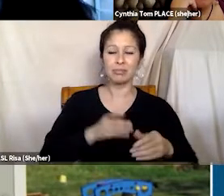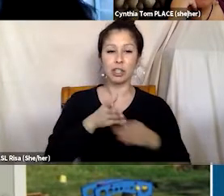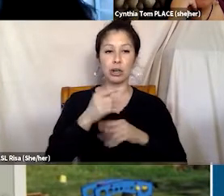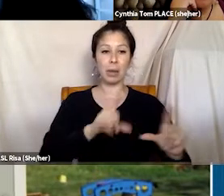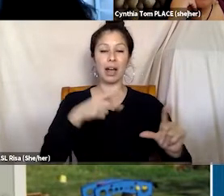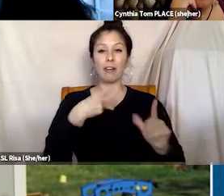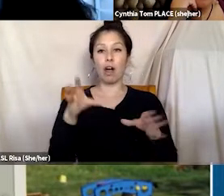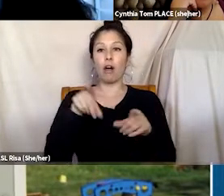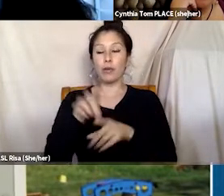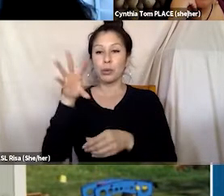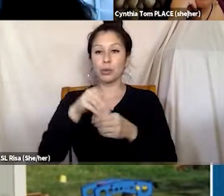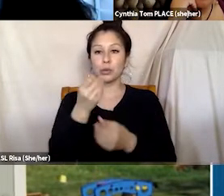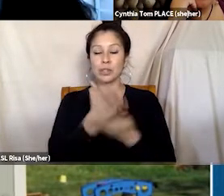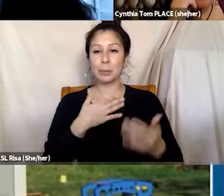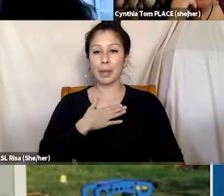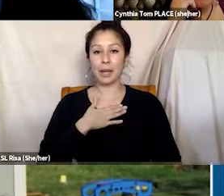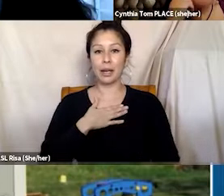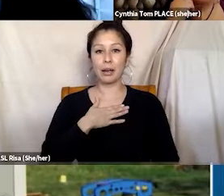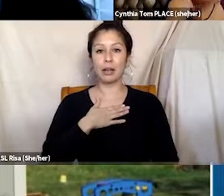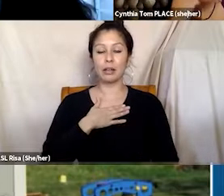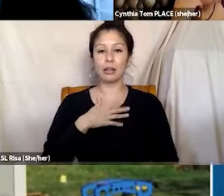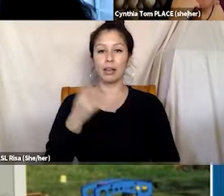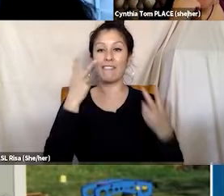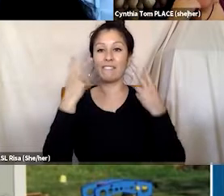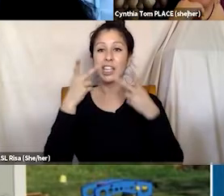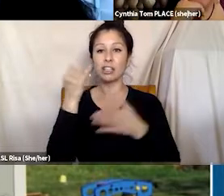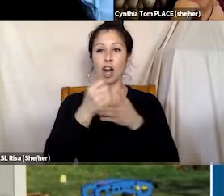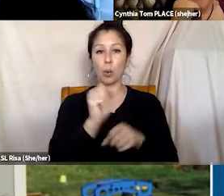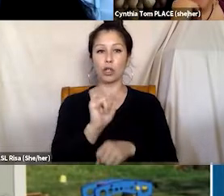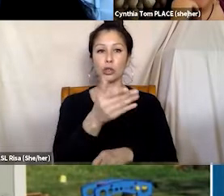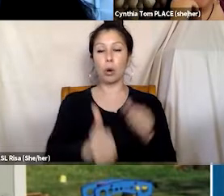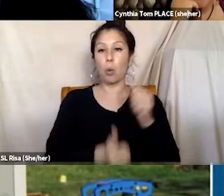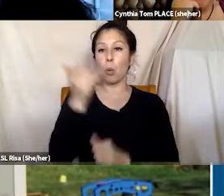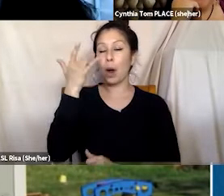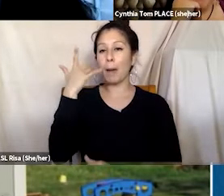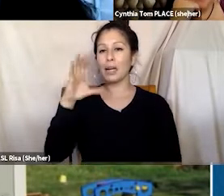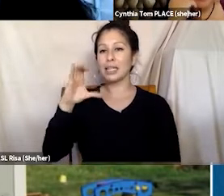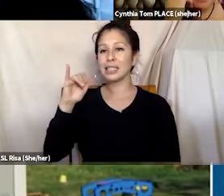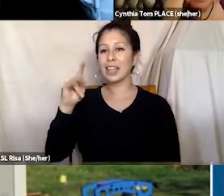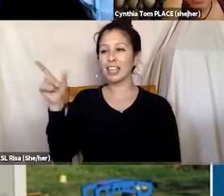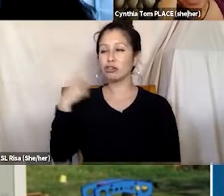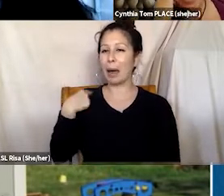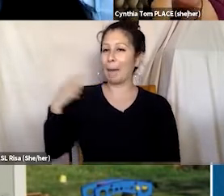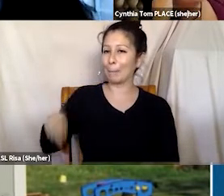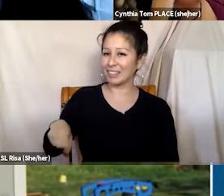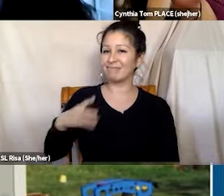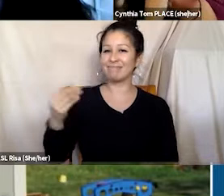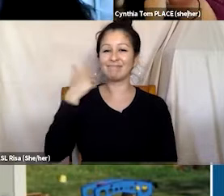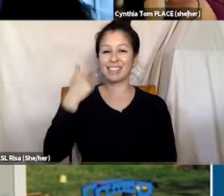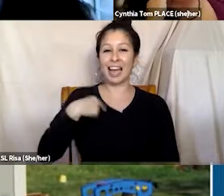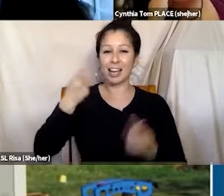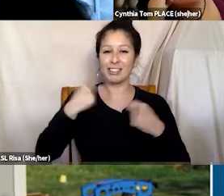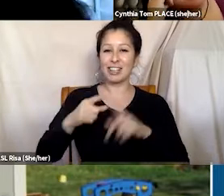I've also included some of my visual artwork, mostly because Cynthia told me I had to, and because I'm trying